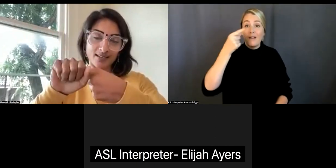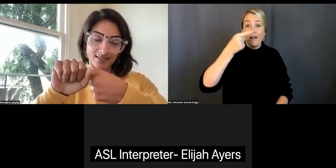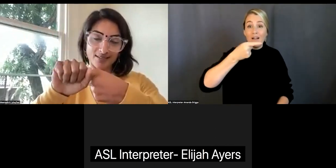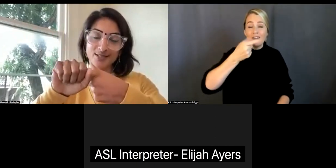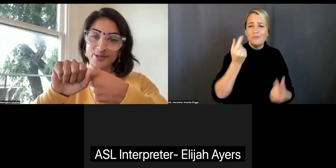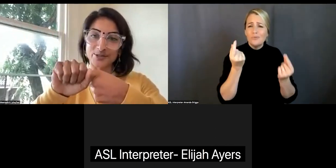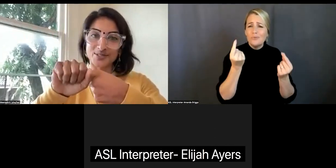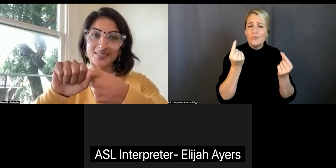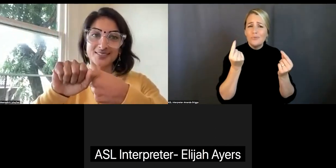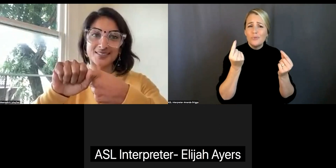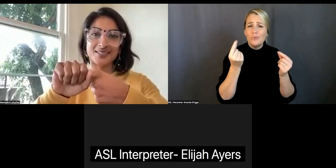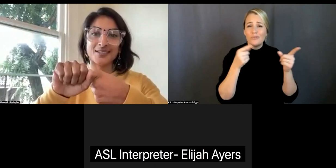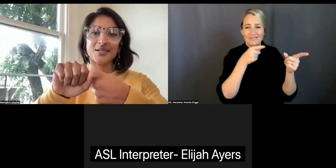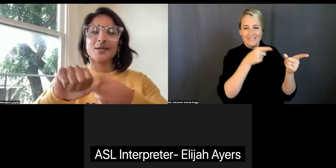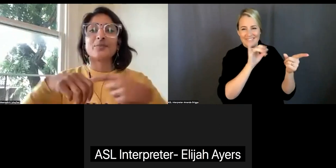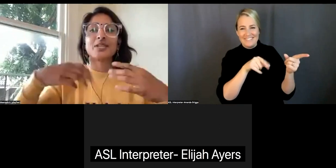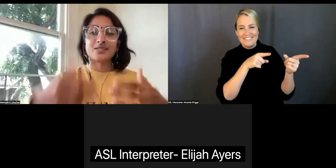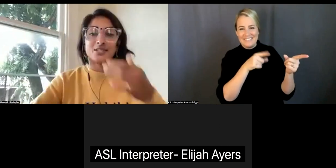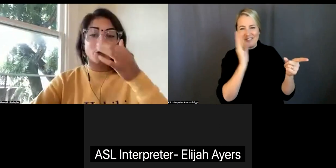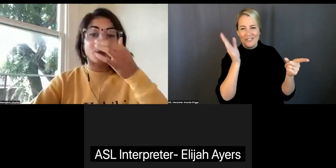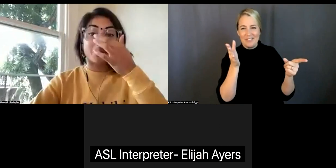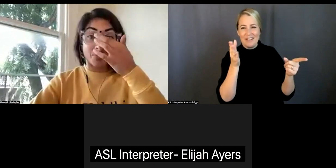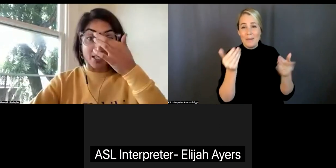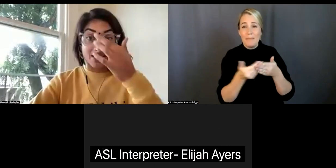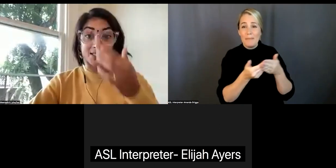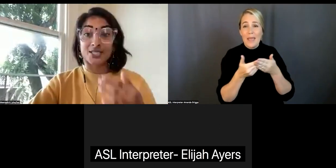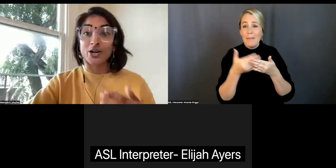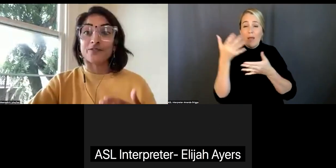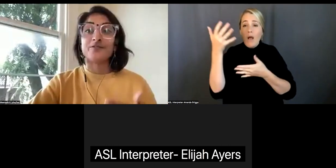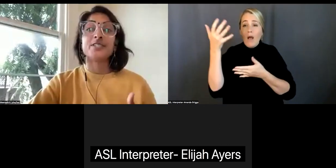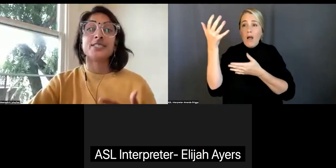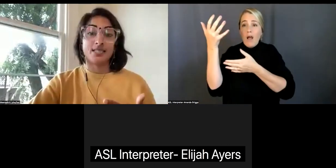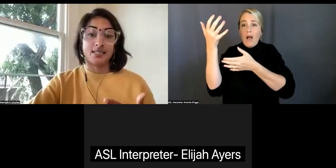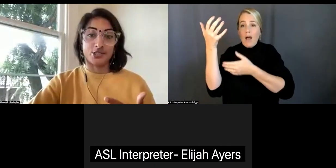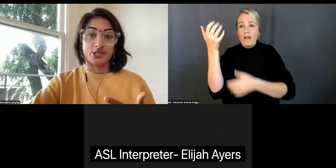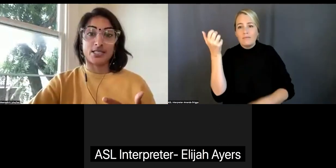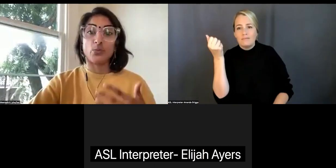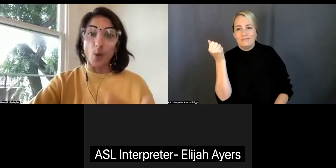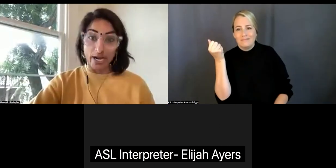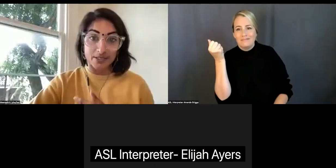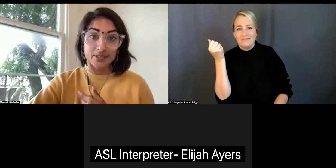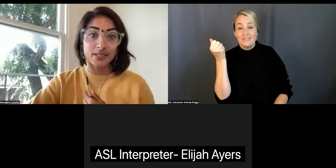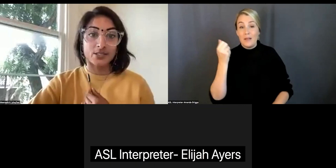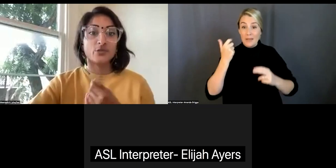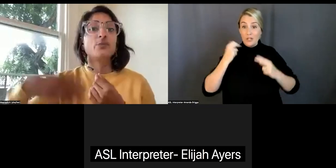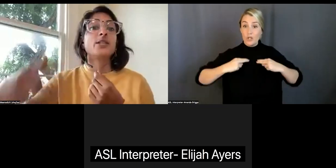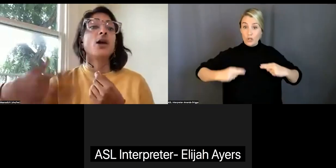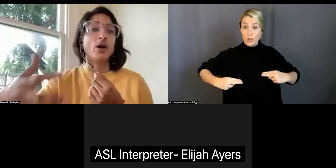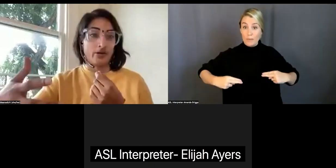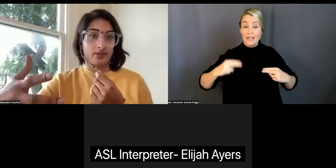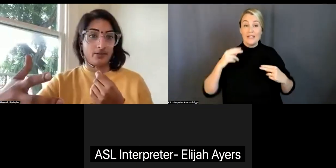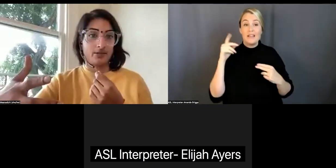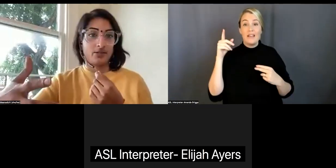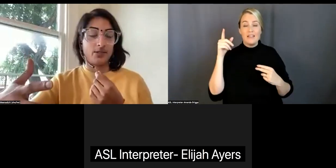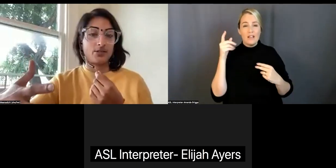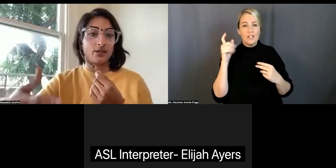Yeah, it'll close. Because human beings are physiologically wired to